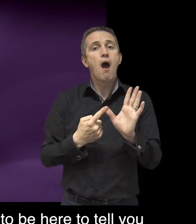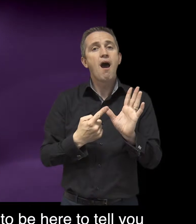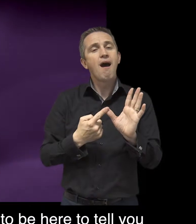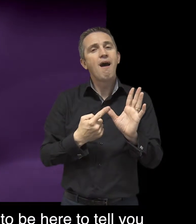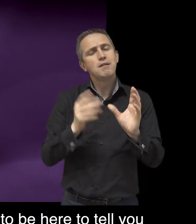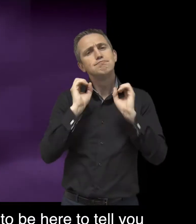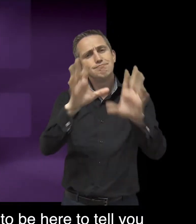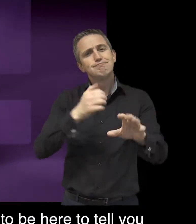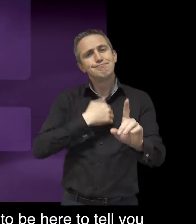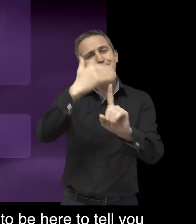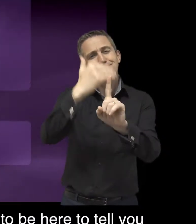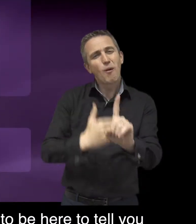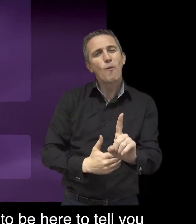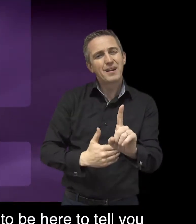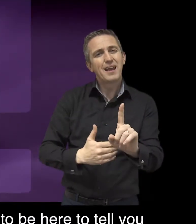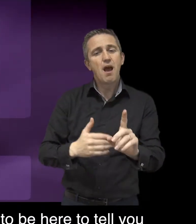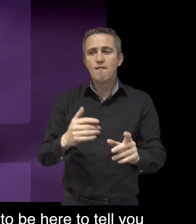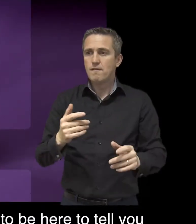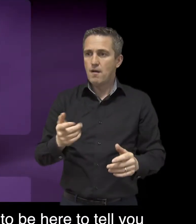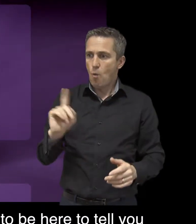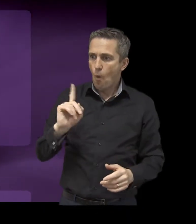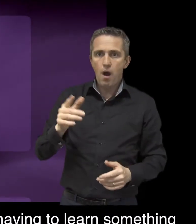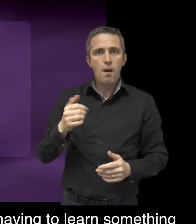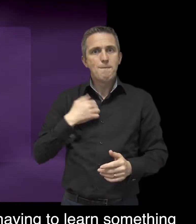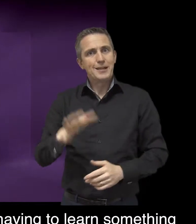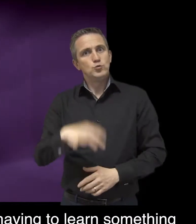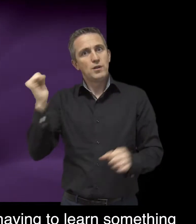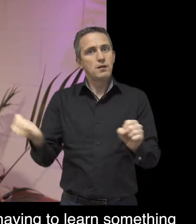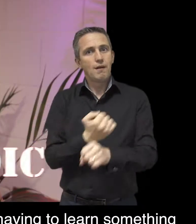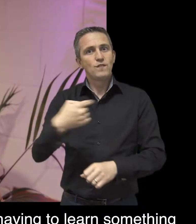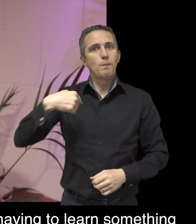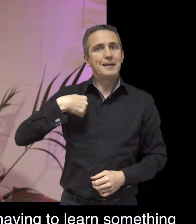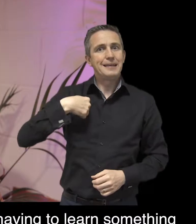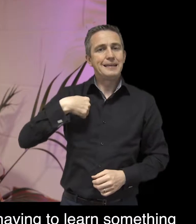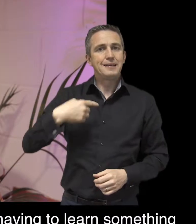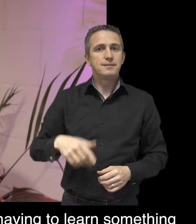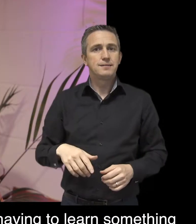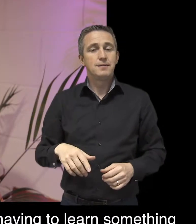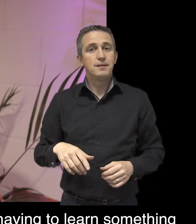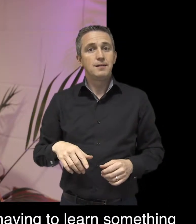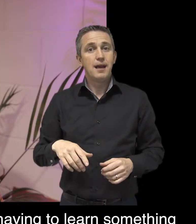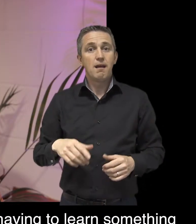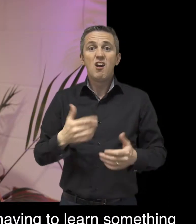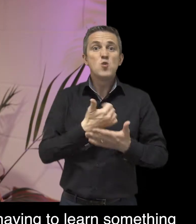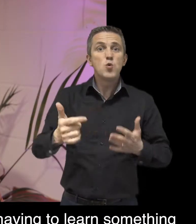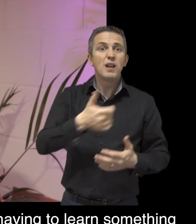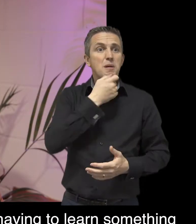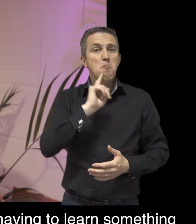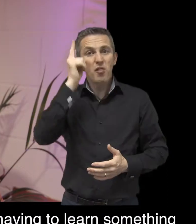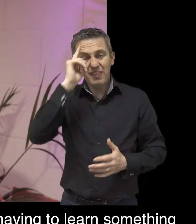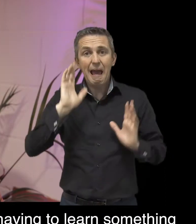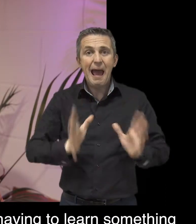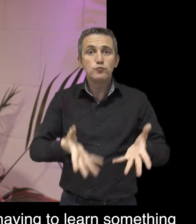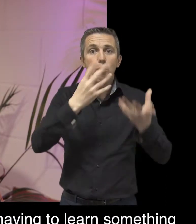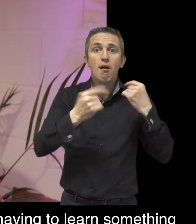tell you about my experiences of the My Choices. A lot of people think that it's all about having to learn something, but that's not the case.